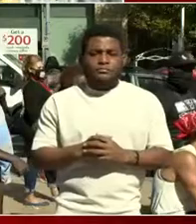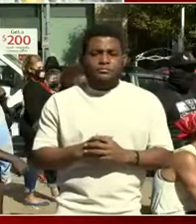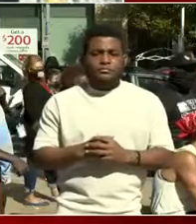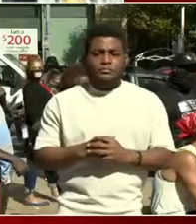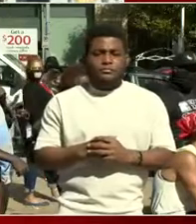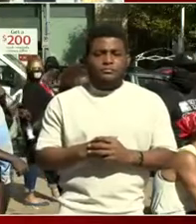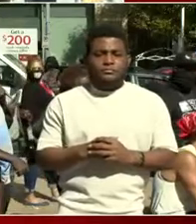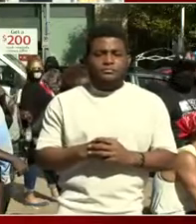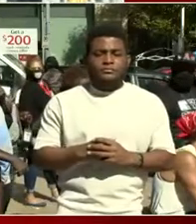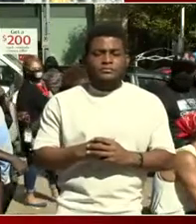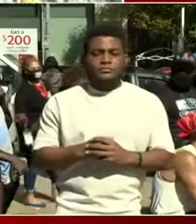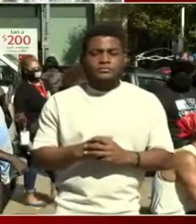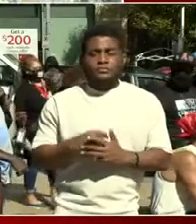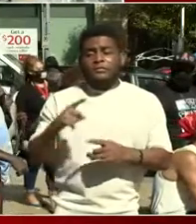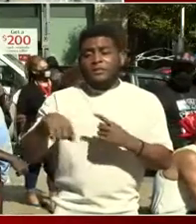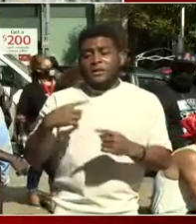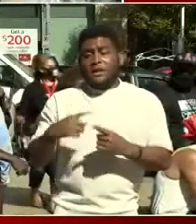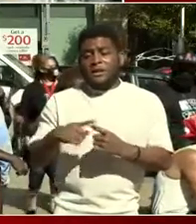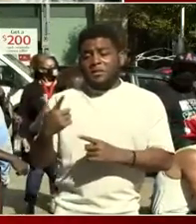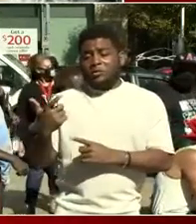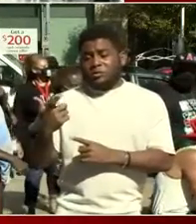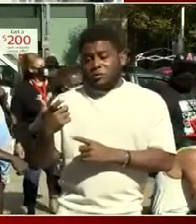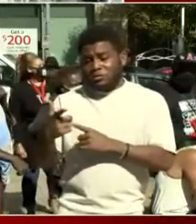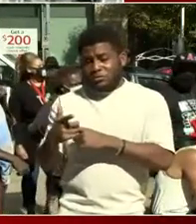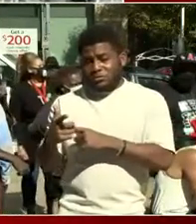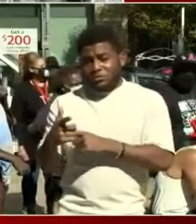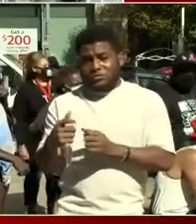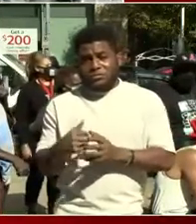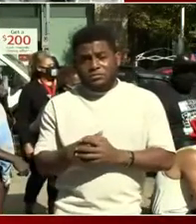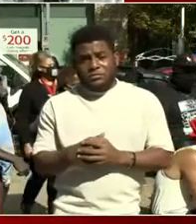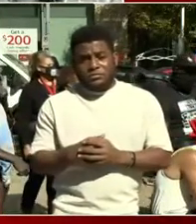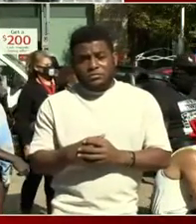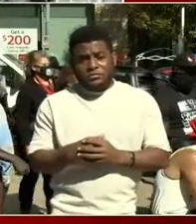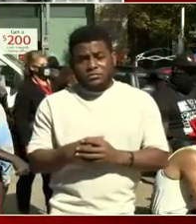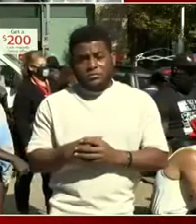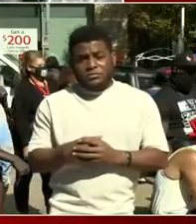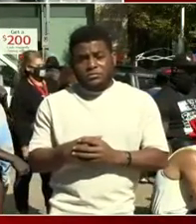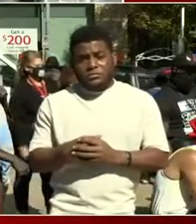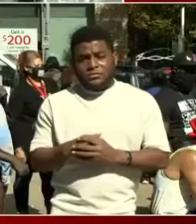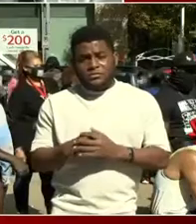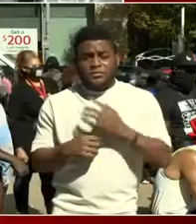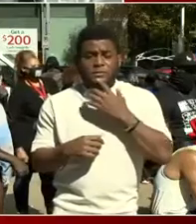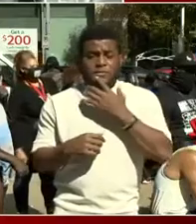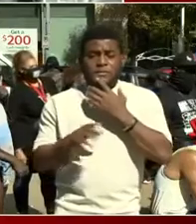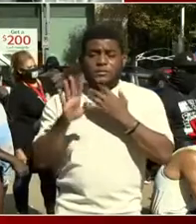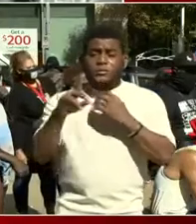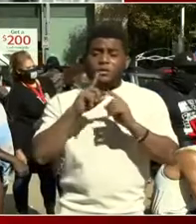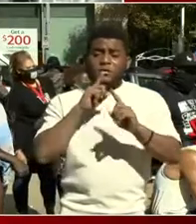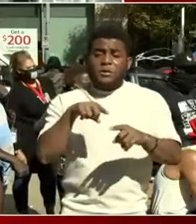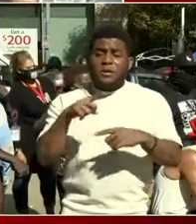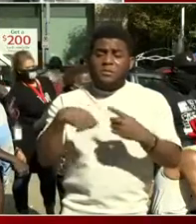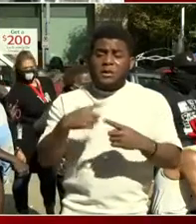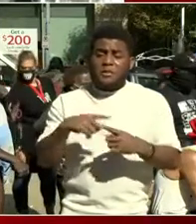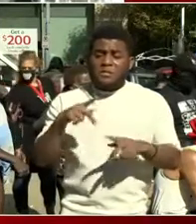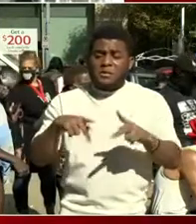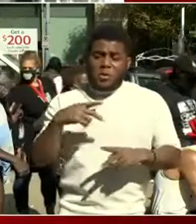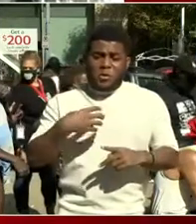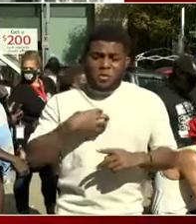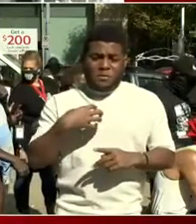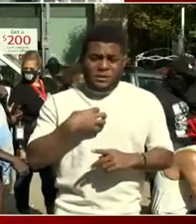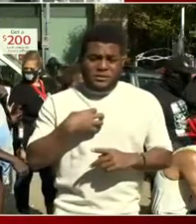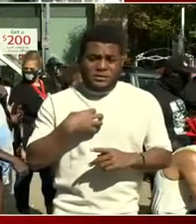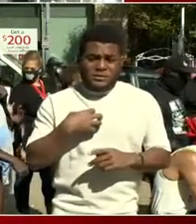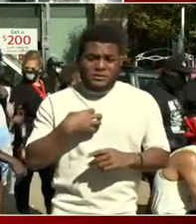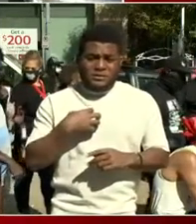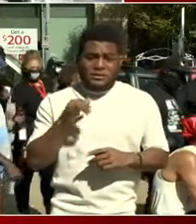those trying to get the concealed carry permit, Yeah. Chief, your response to those who are complaining that it's taking too long to get their permit legally in the district, and